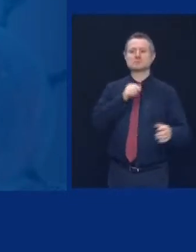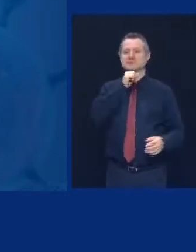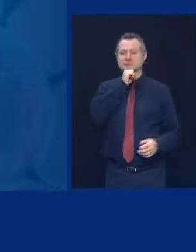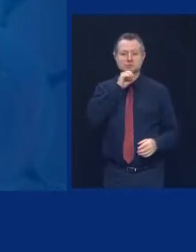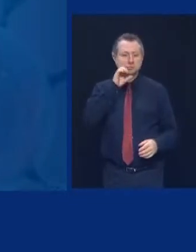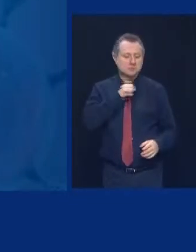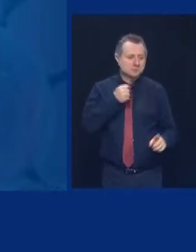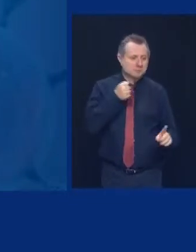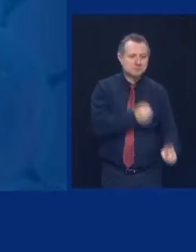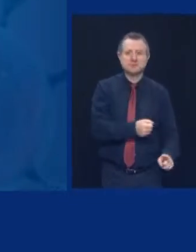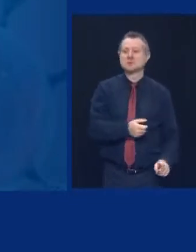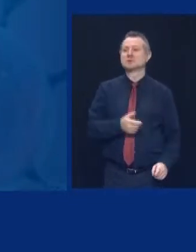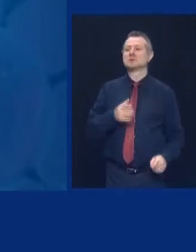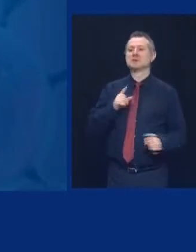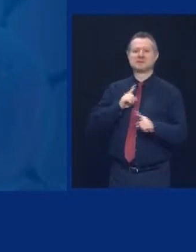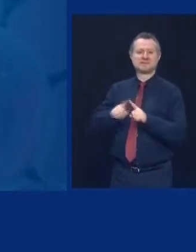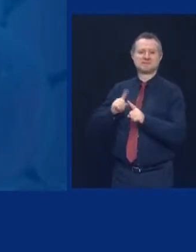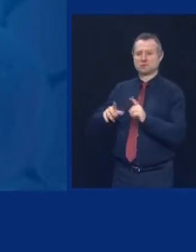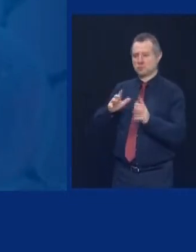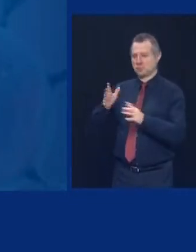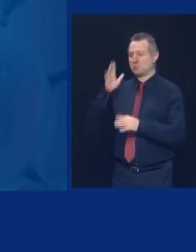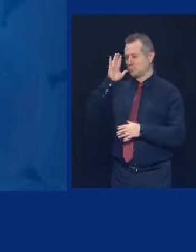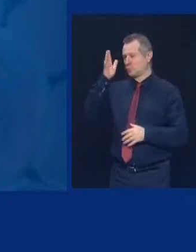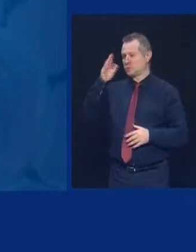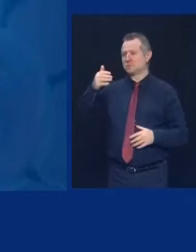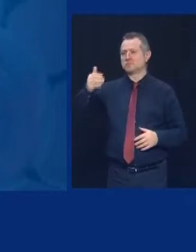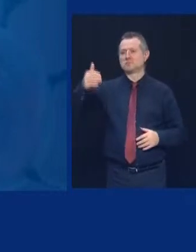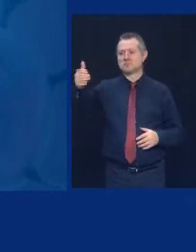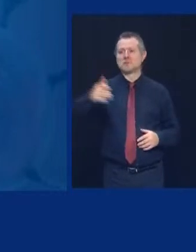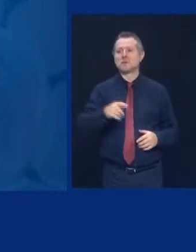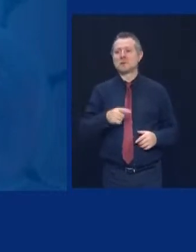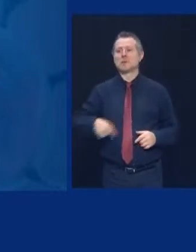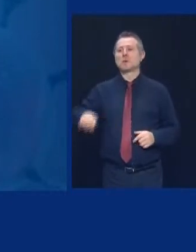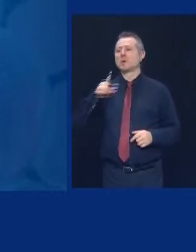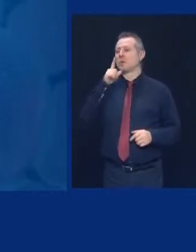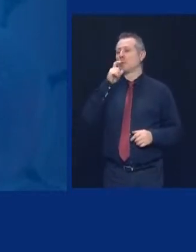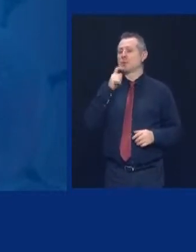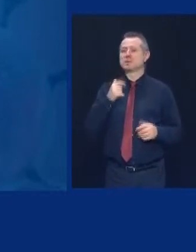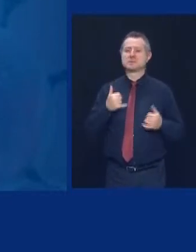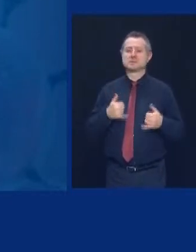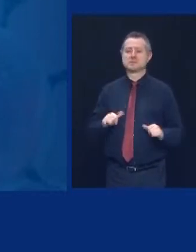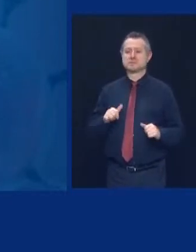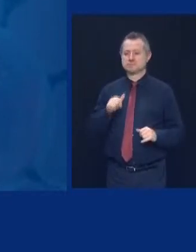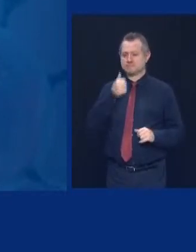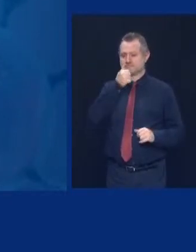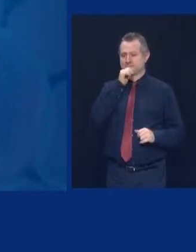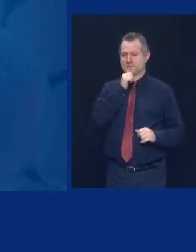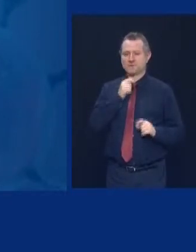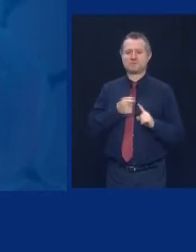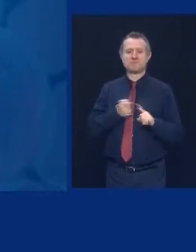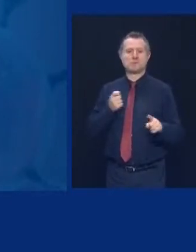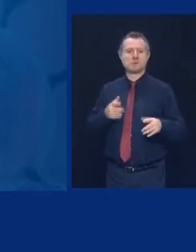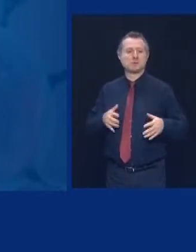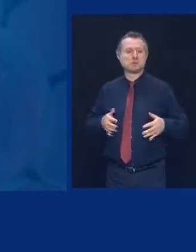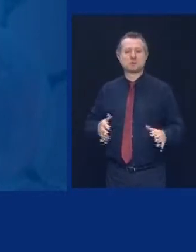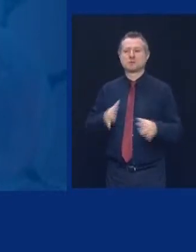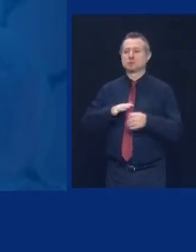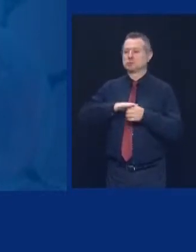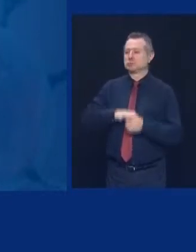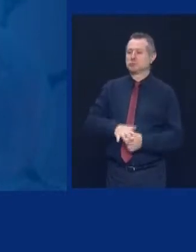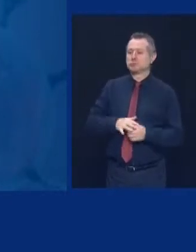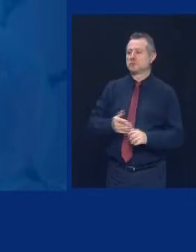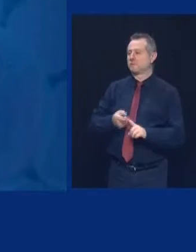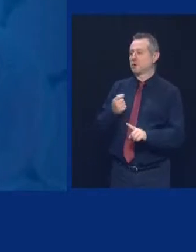on all individuals who are suffering from the anxiety and stress from